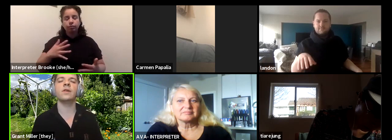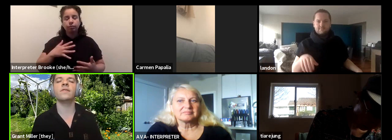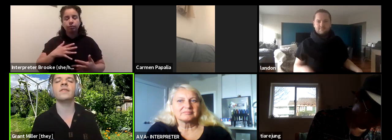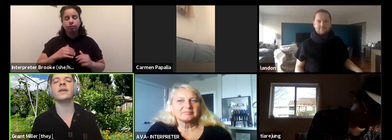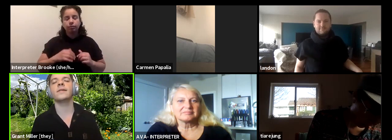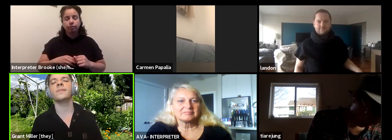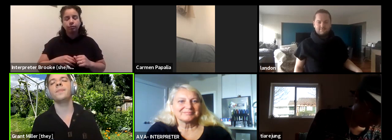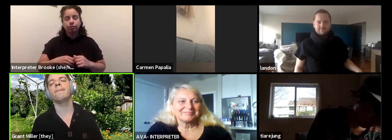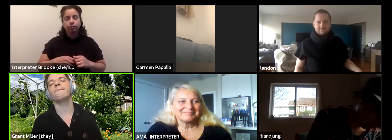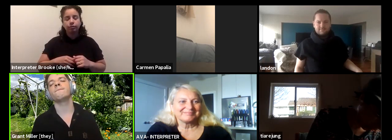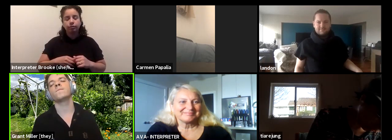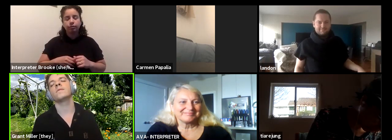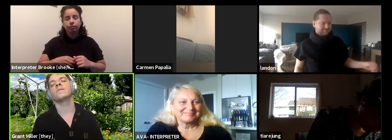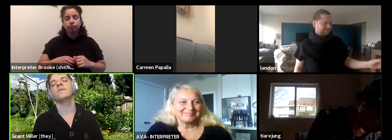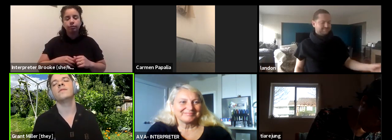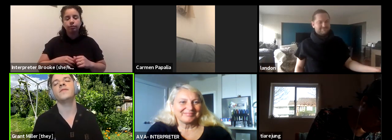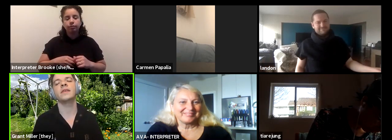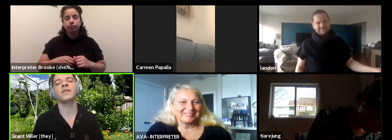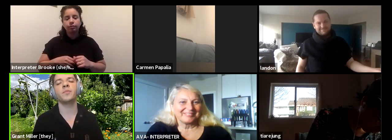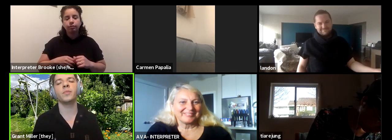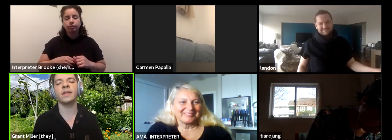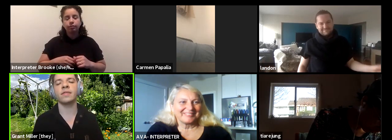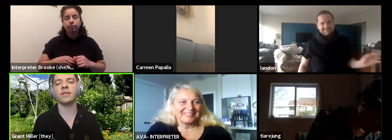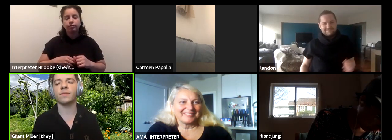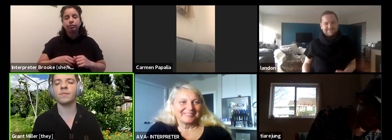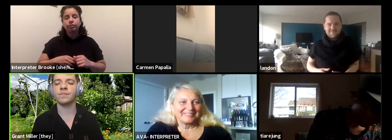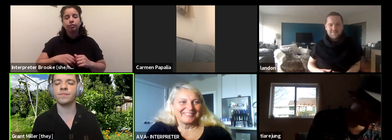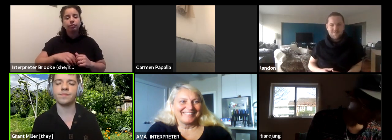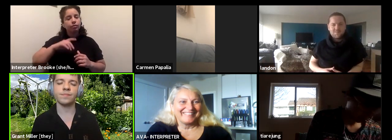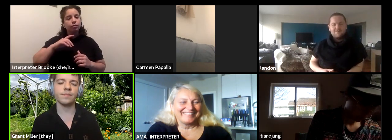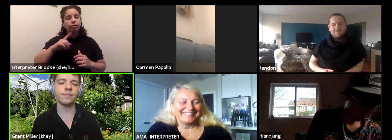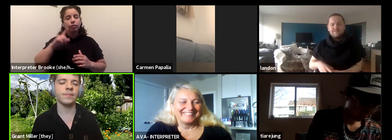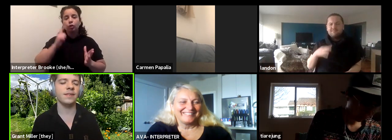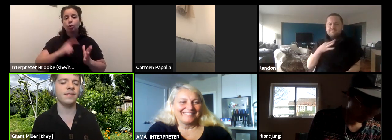Maybe noticing feeling of breath,